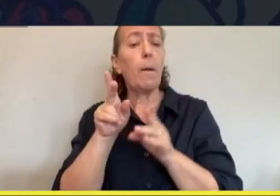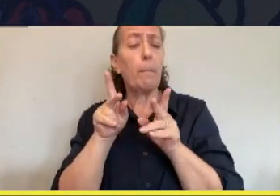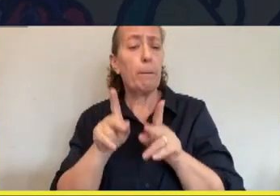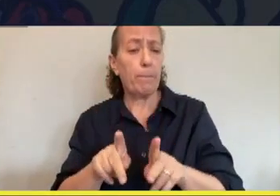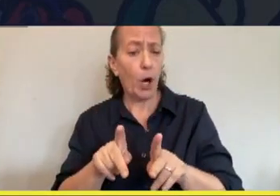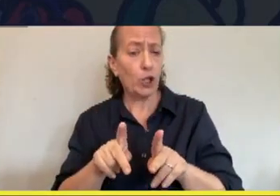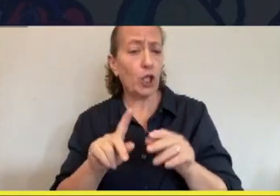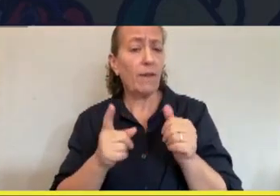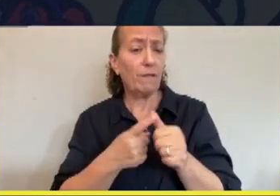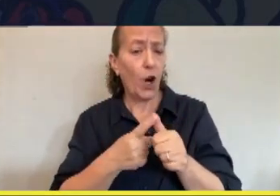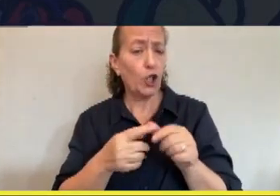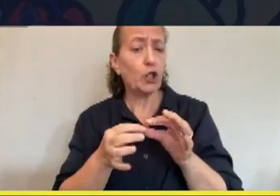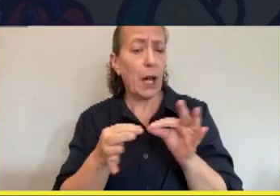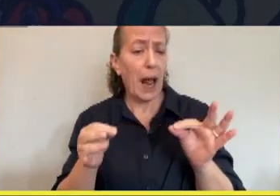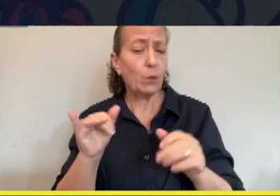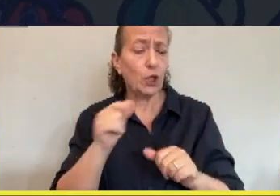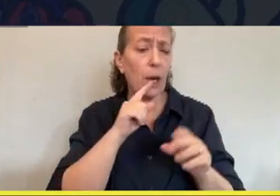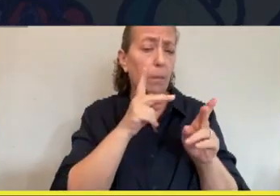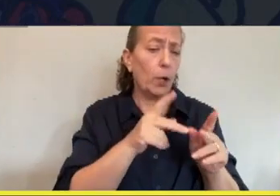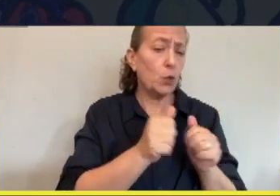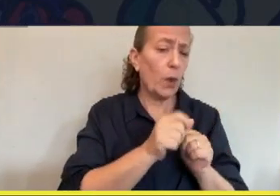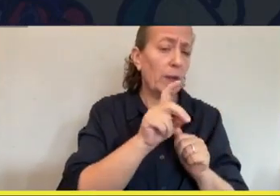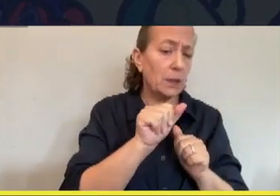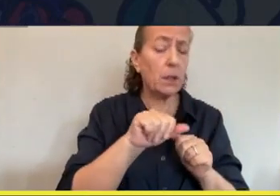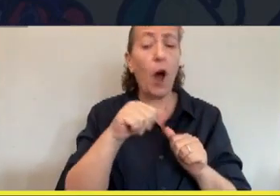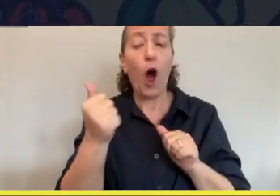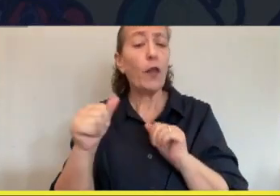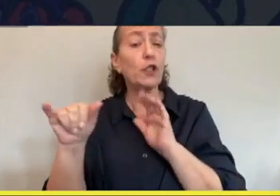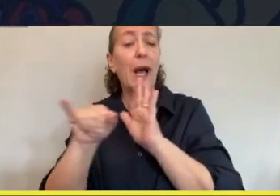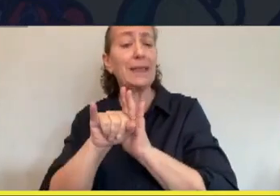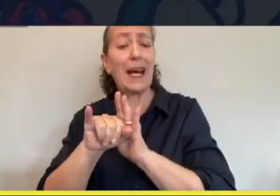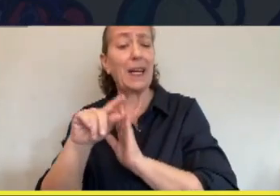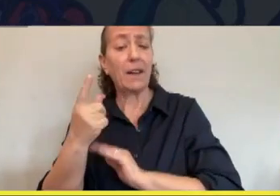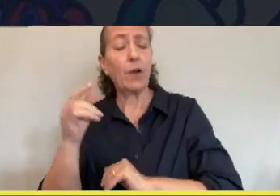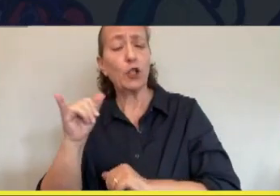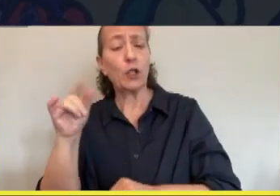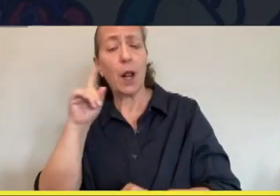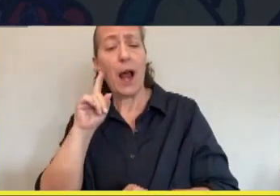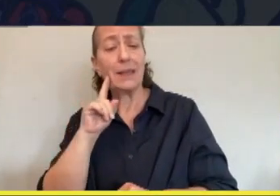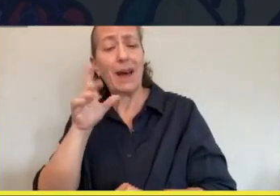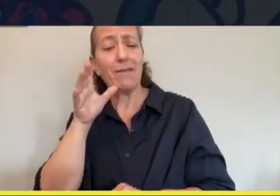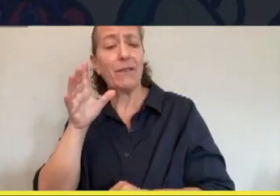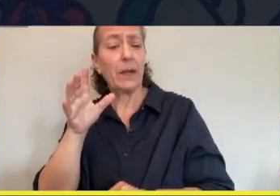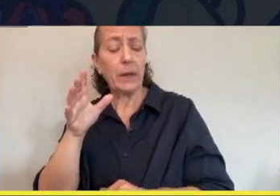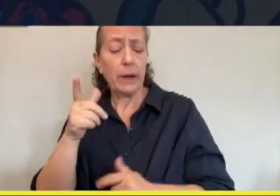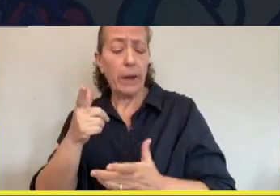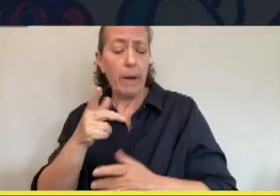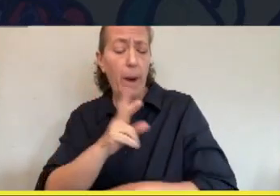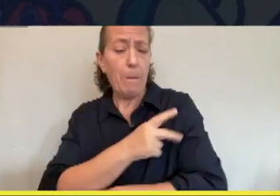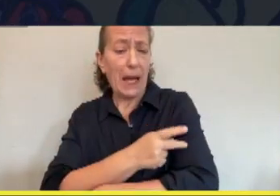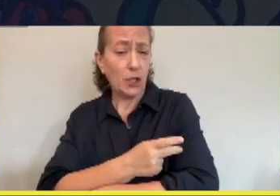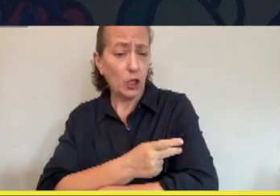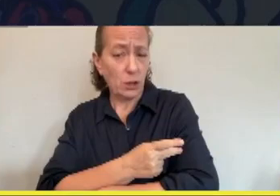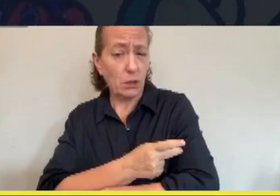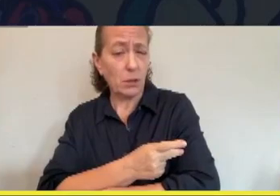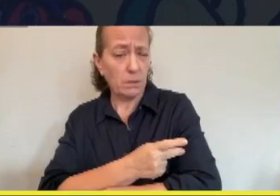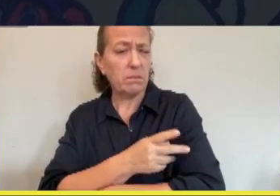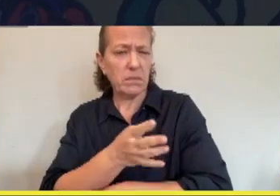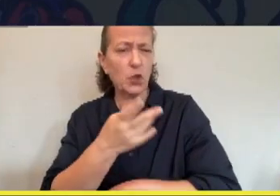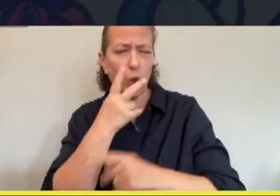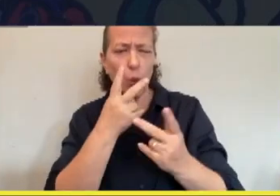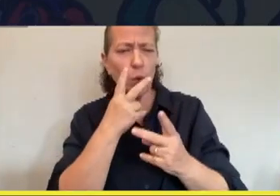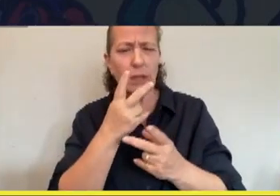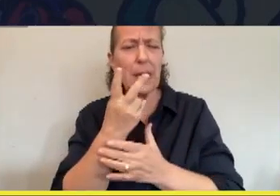disability. Others use identity-first language, such as deaf patients. You'll hear both of these during today's event and in the